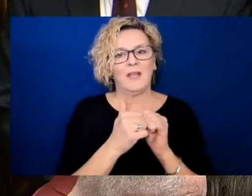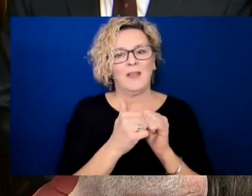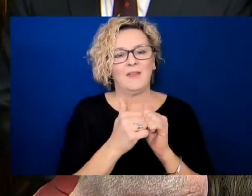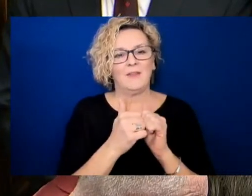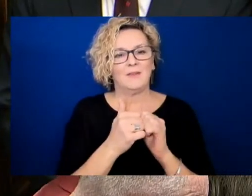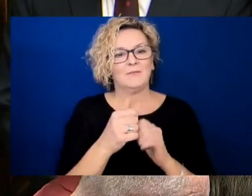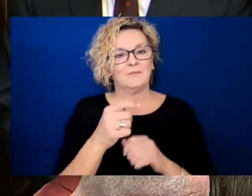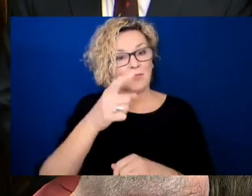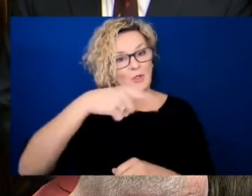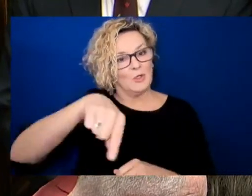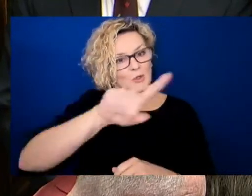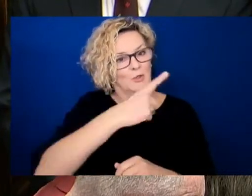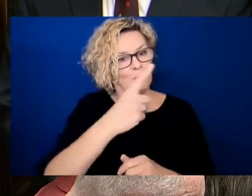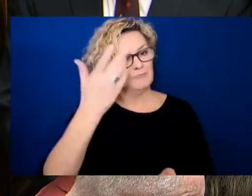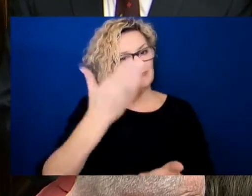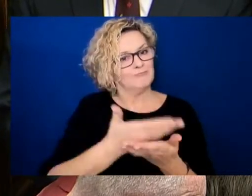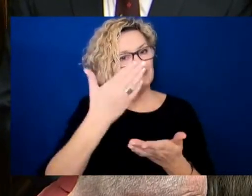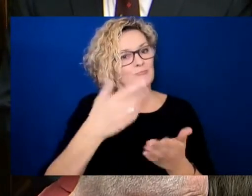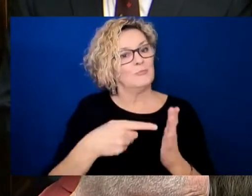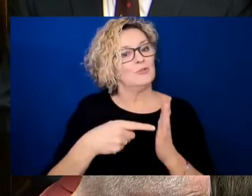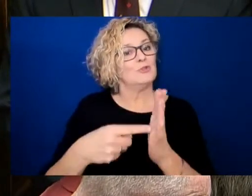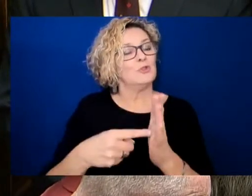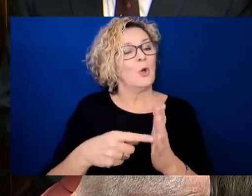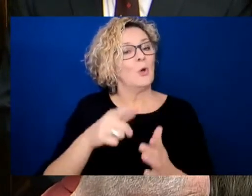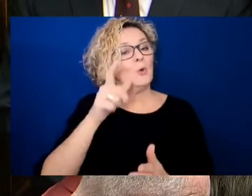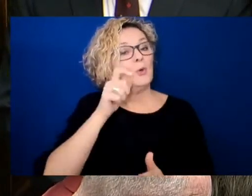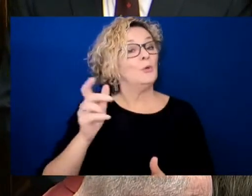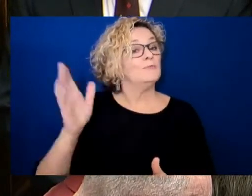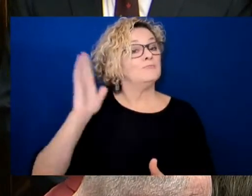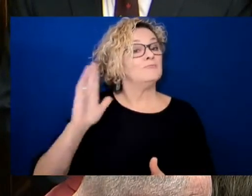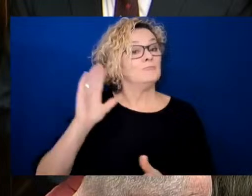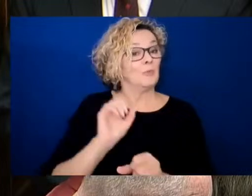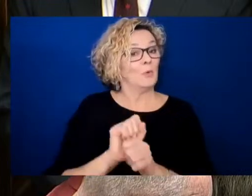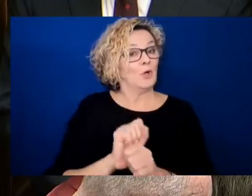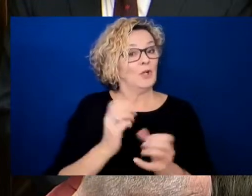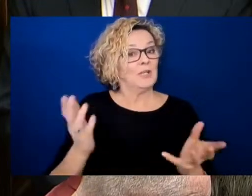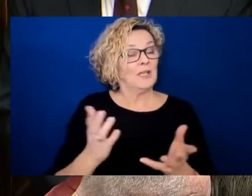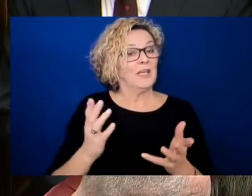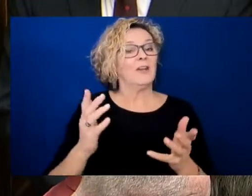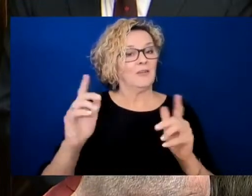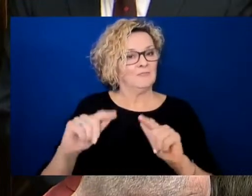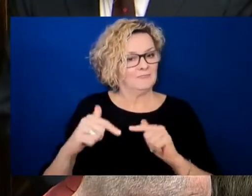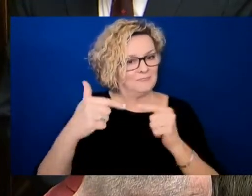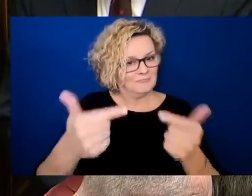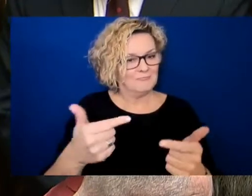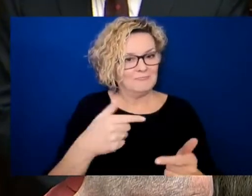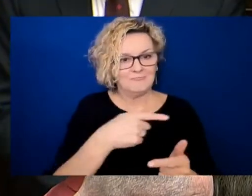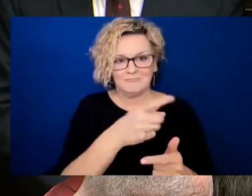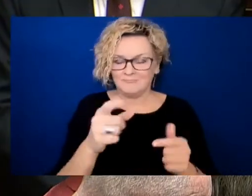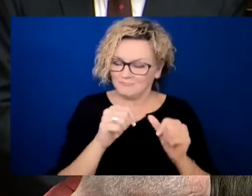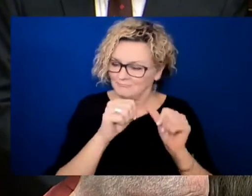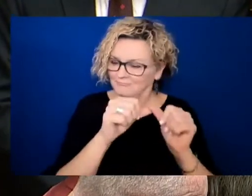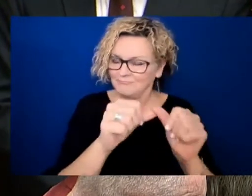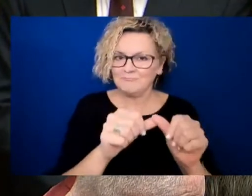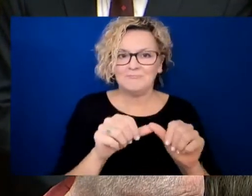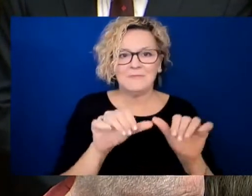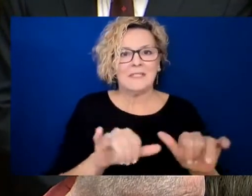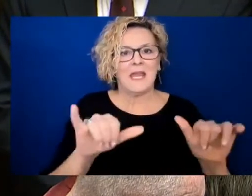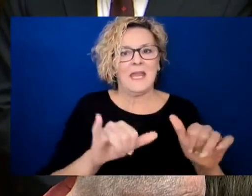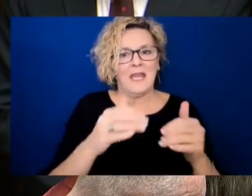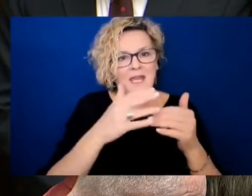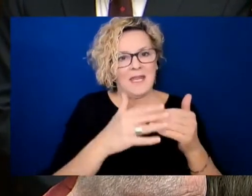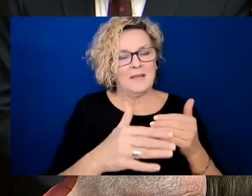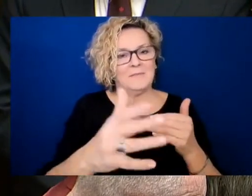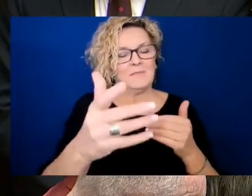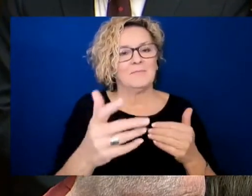that you're doing the same thing what they used to do. Walk as one. Nobody's walking ahead or somebody's